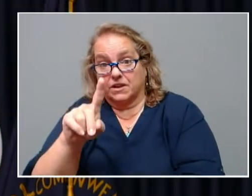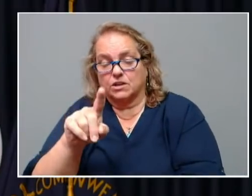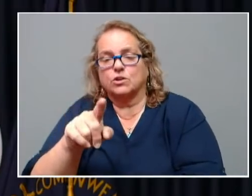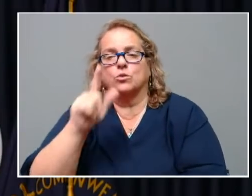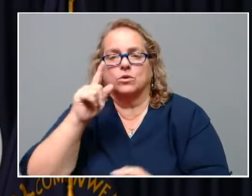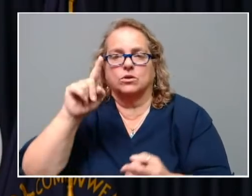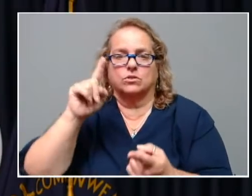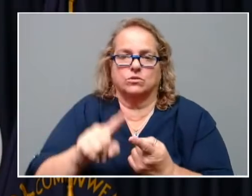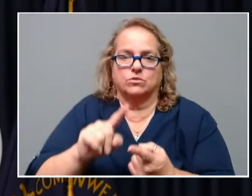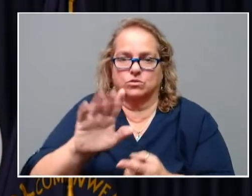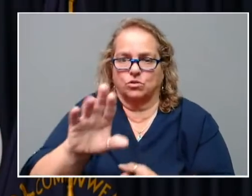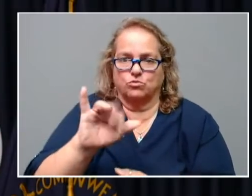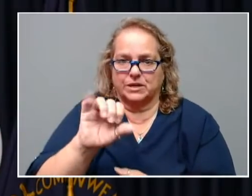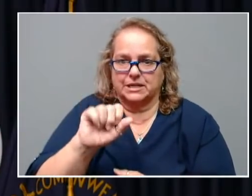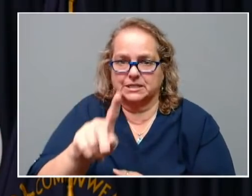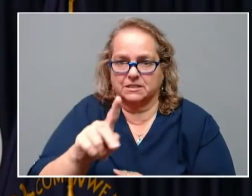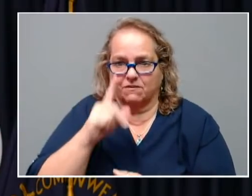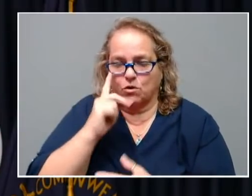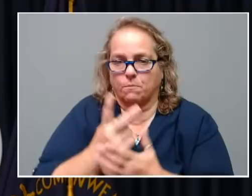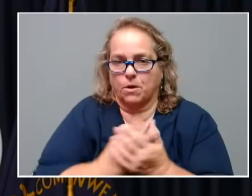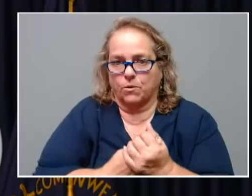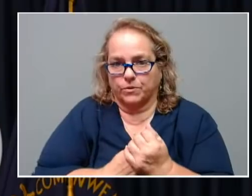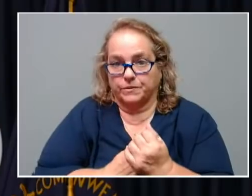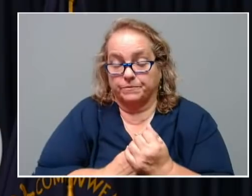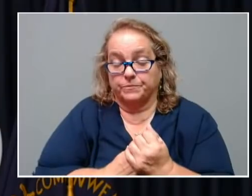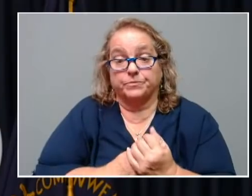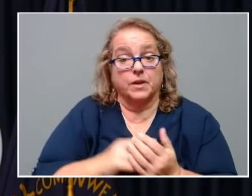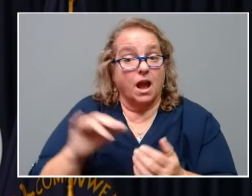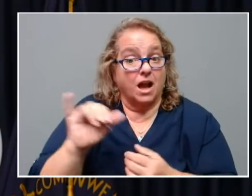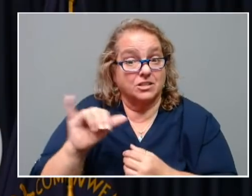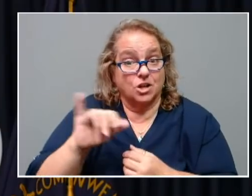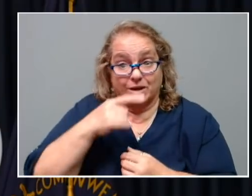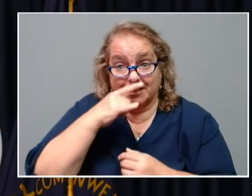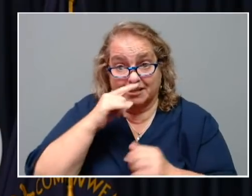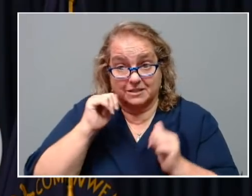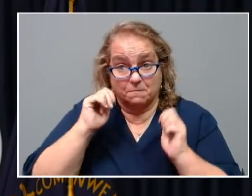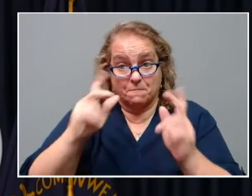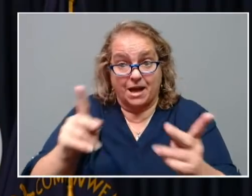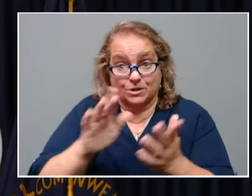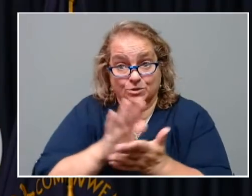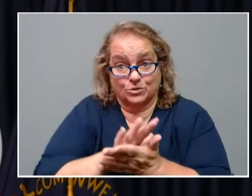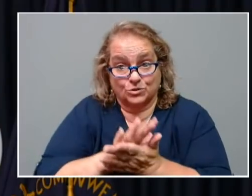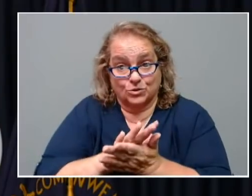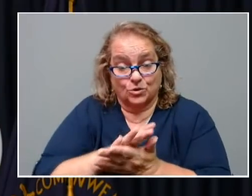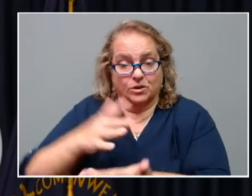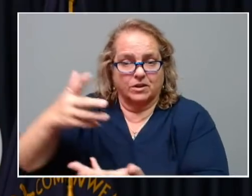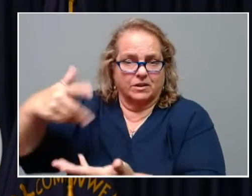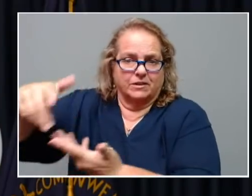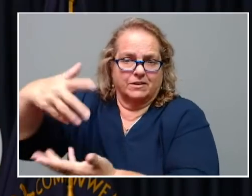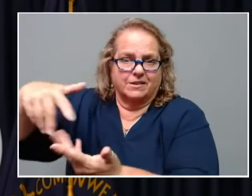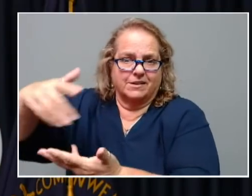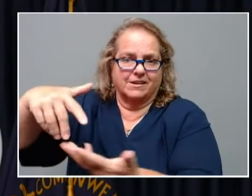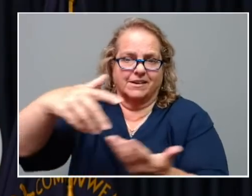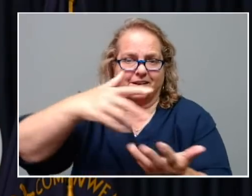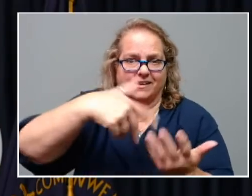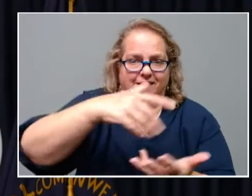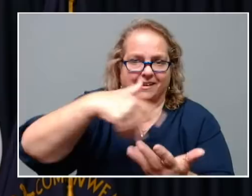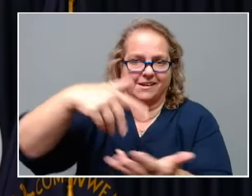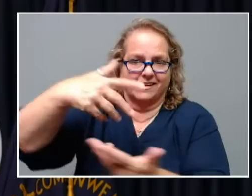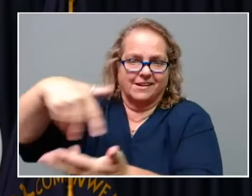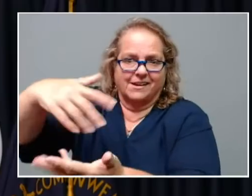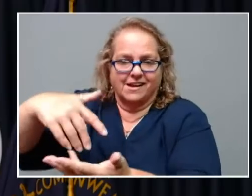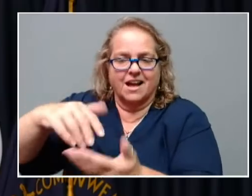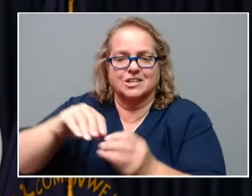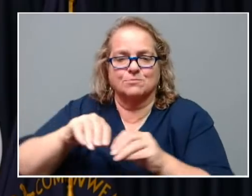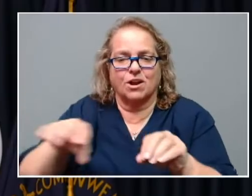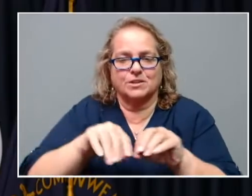one other thing. As the kids come back into school, as they're circulating with each other, they spread infection among each other very, very